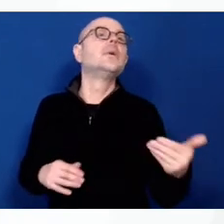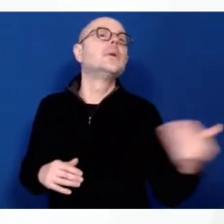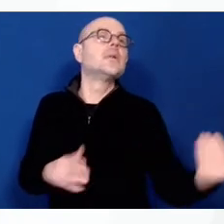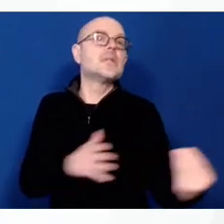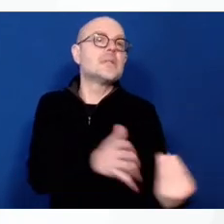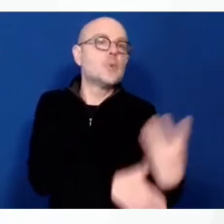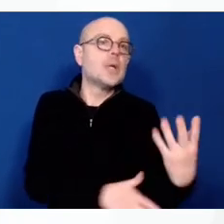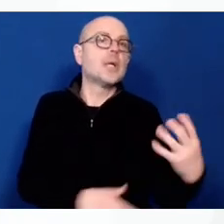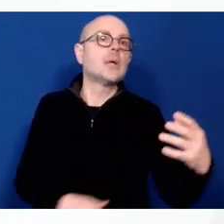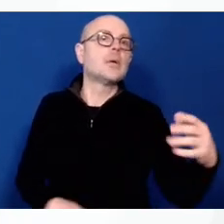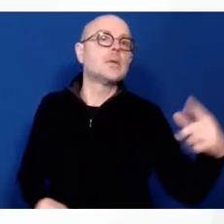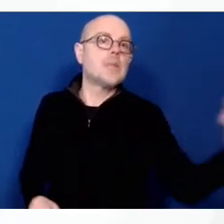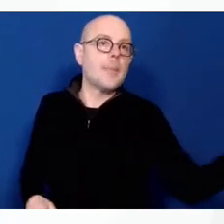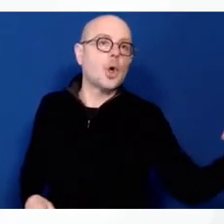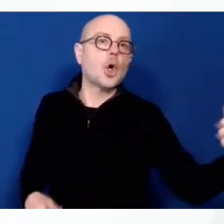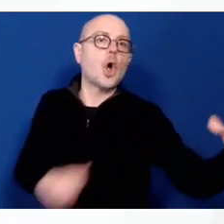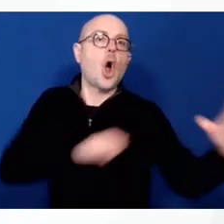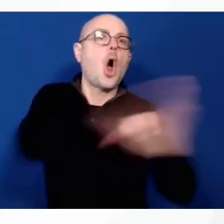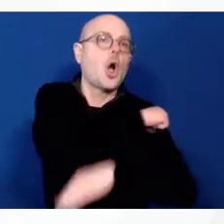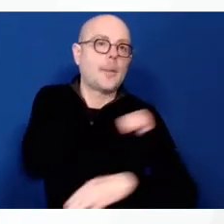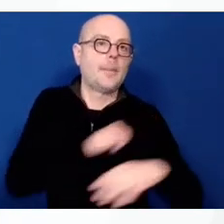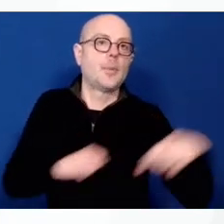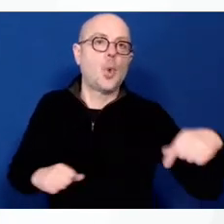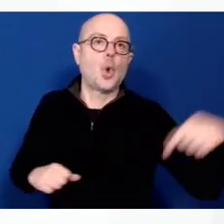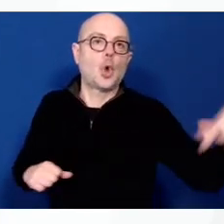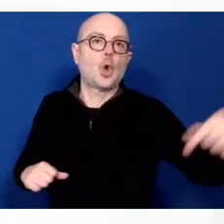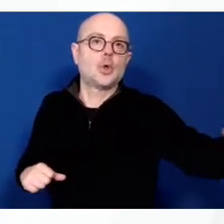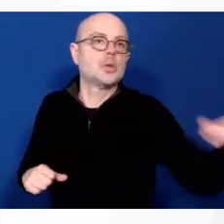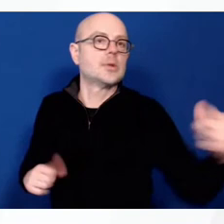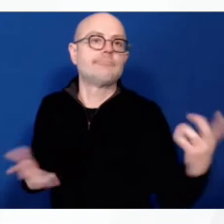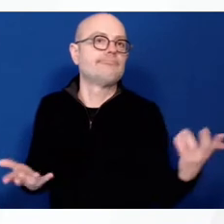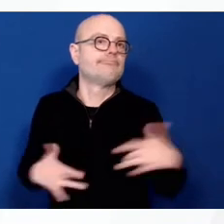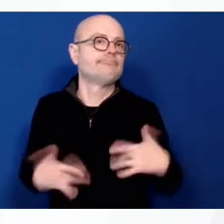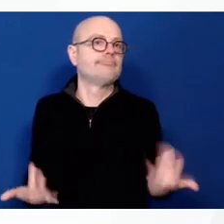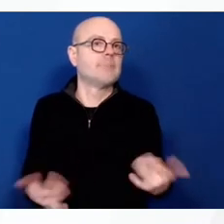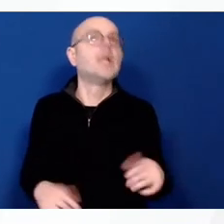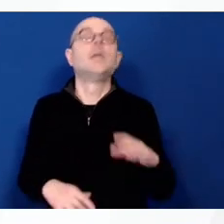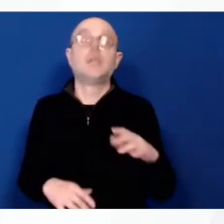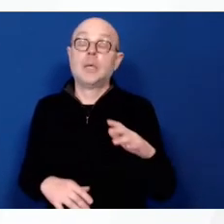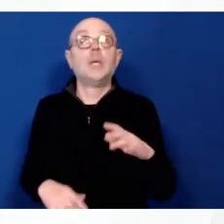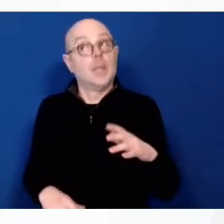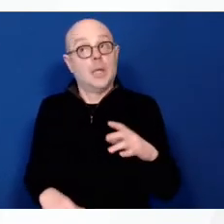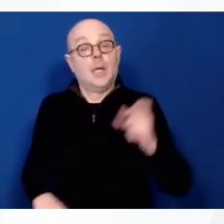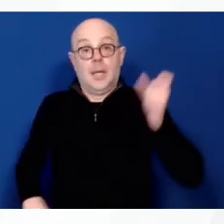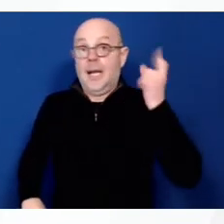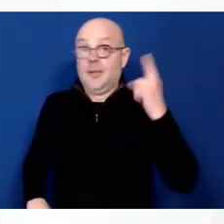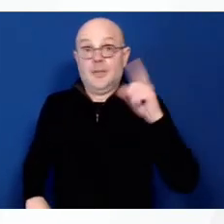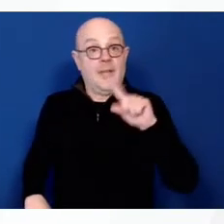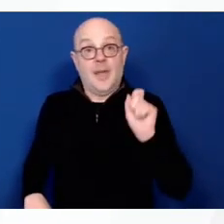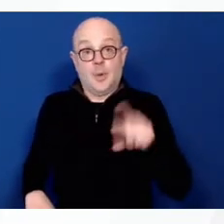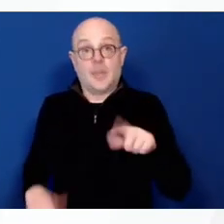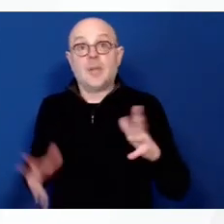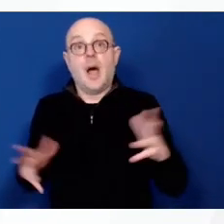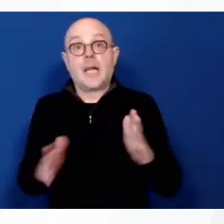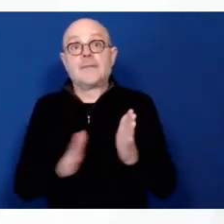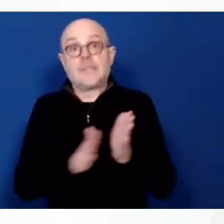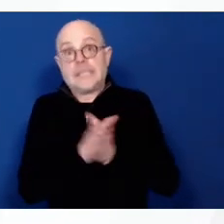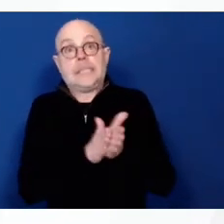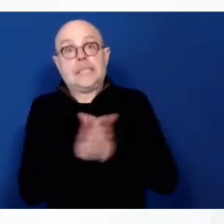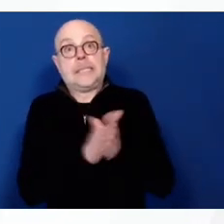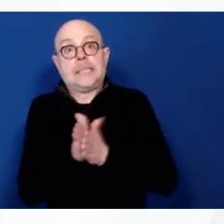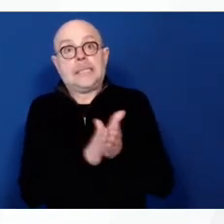quarters. That's a very fair question, and I understand that there's a lot of eagerness to get back to